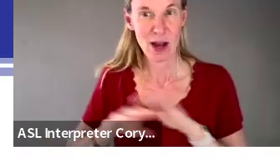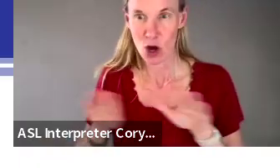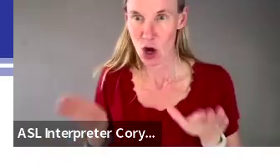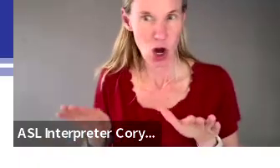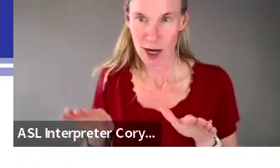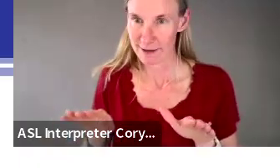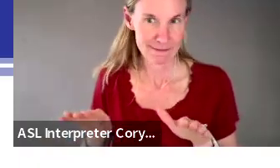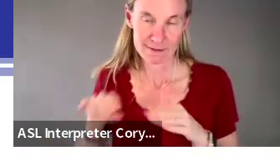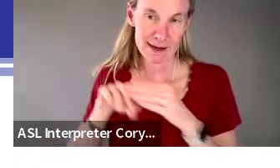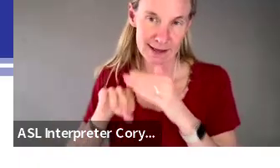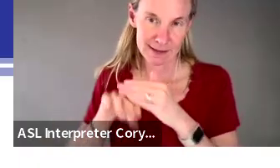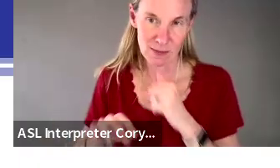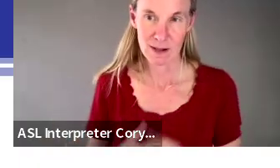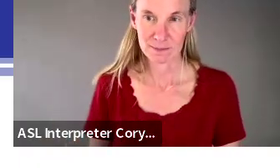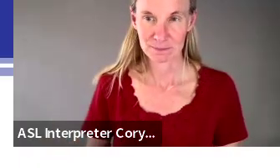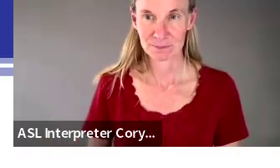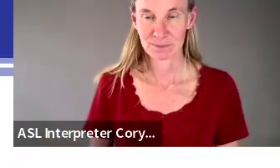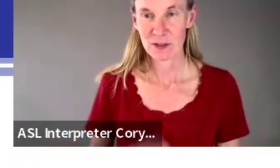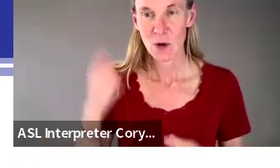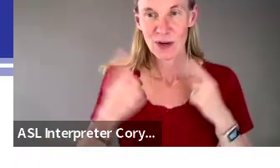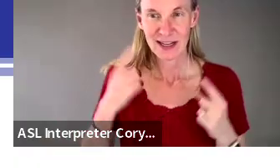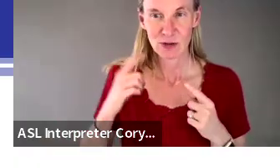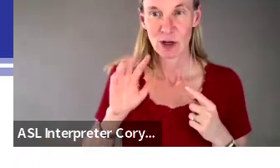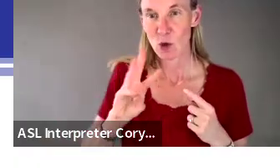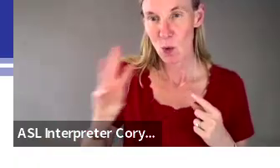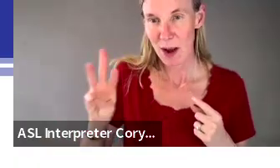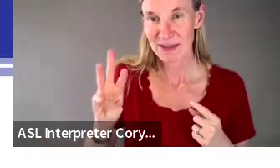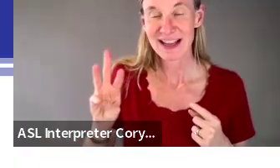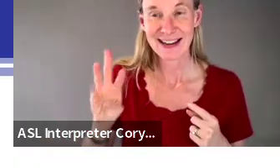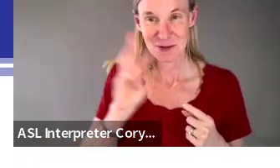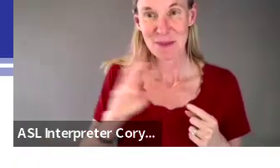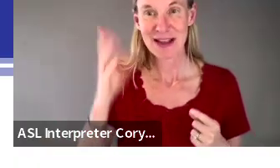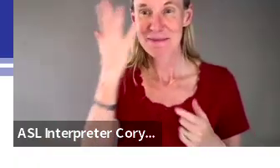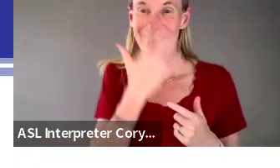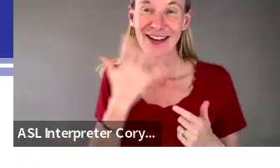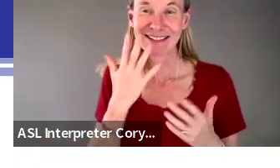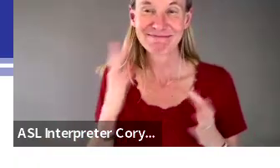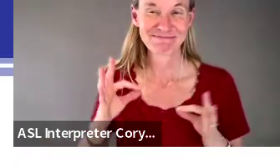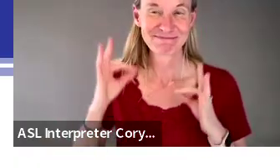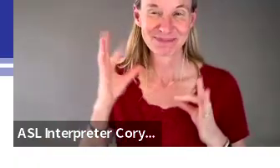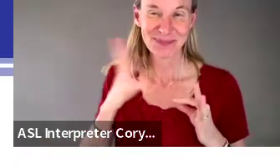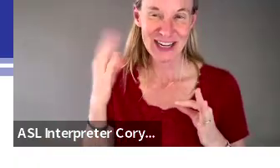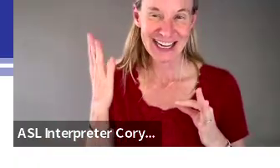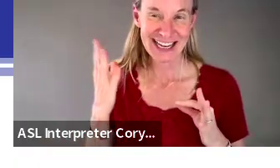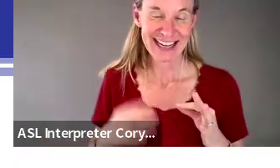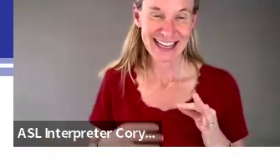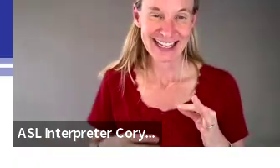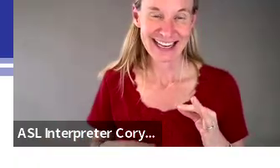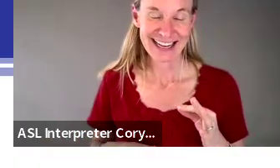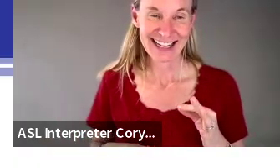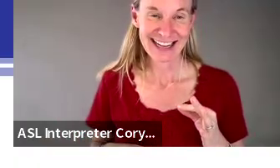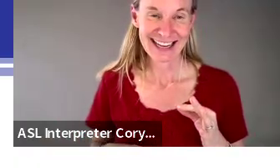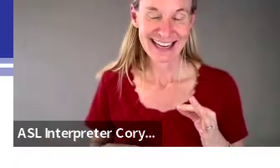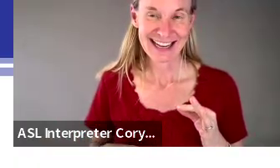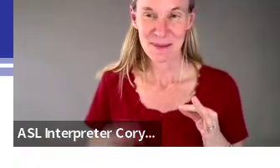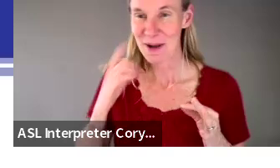accessible. So really considering the website might look really pretty,